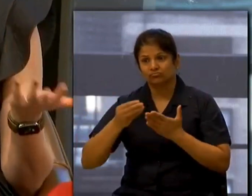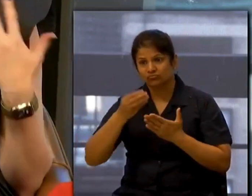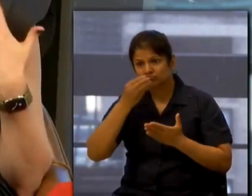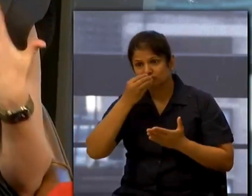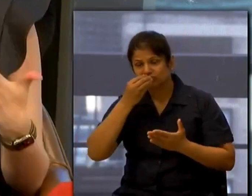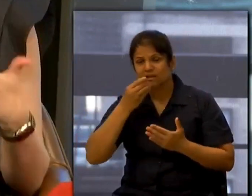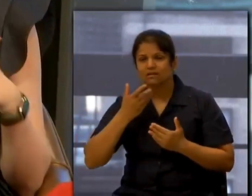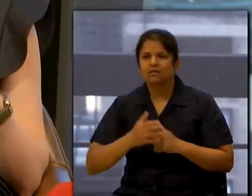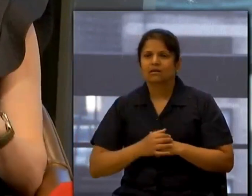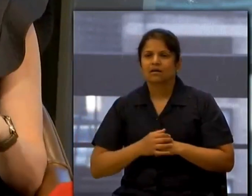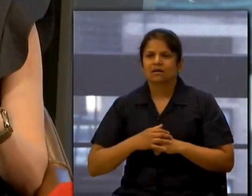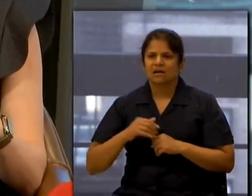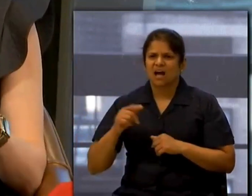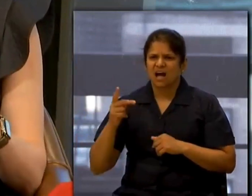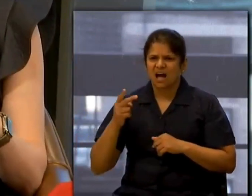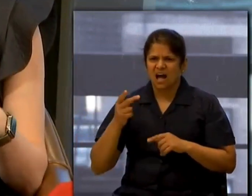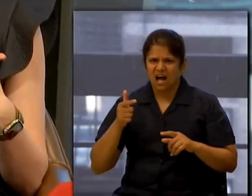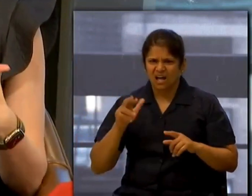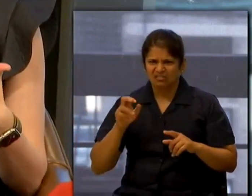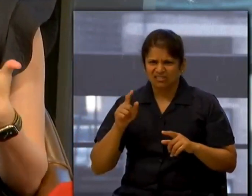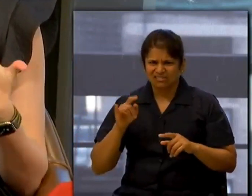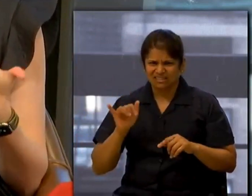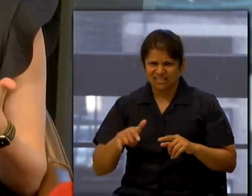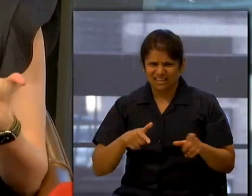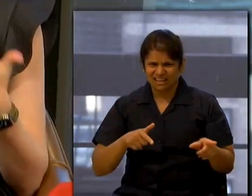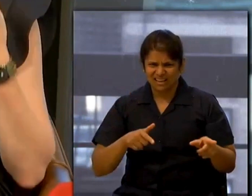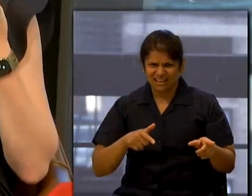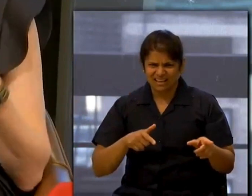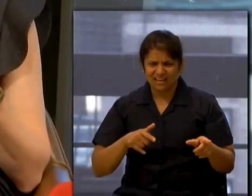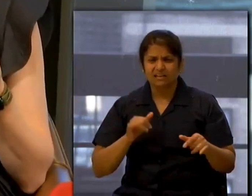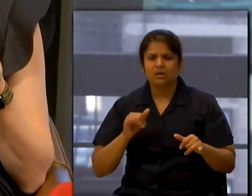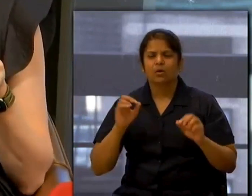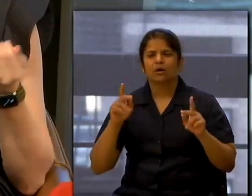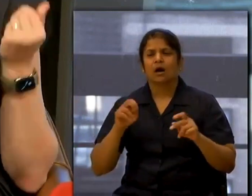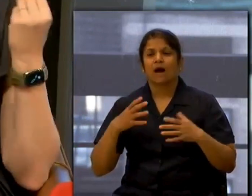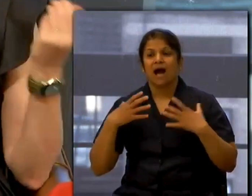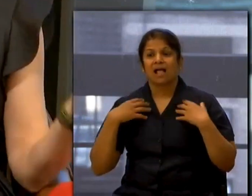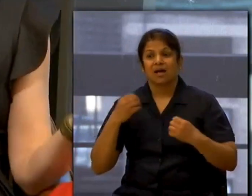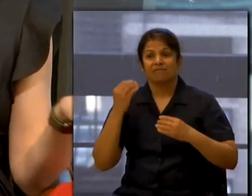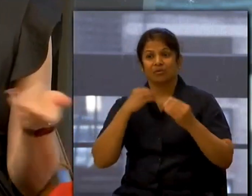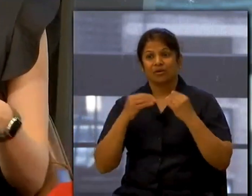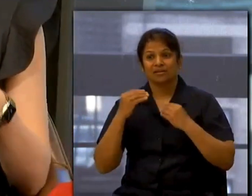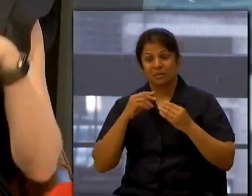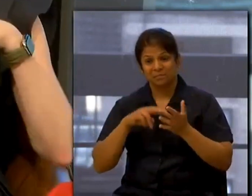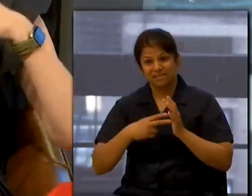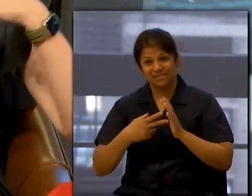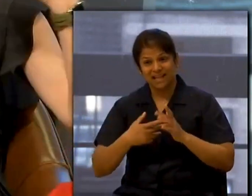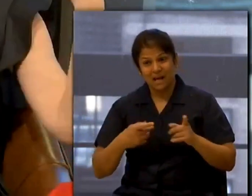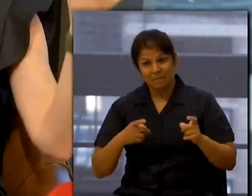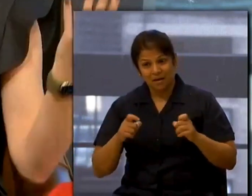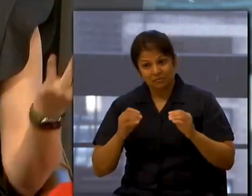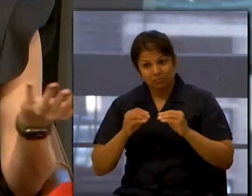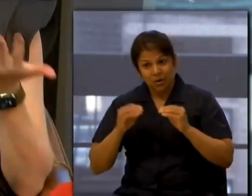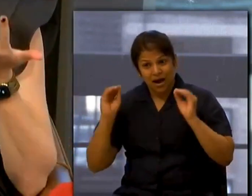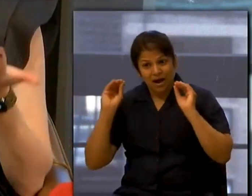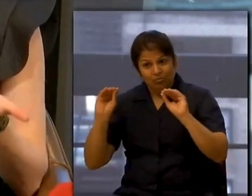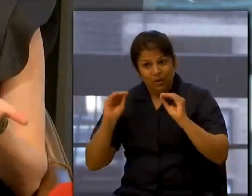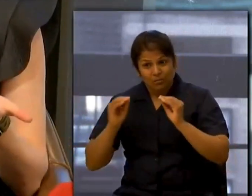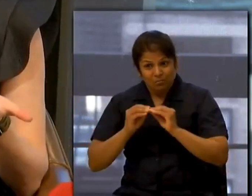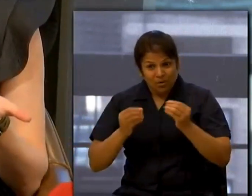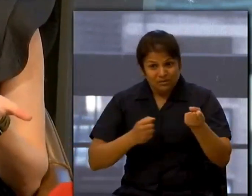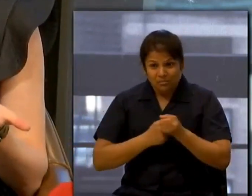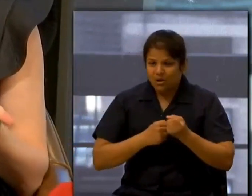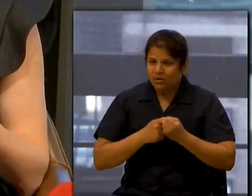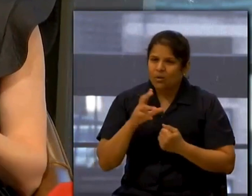that okay, so I get that healthy eating isn't a matter of just individual education or social supports, but there are these structural